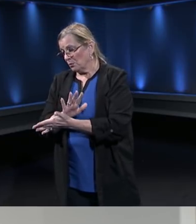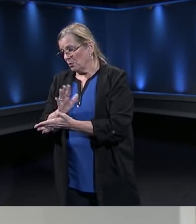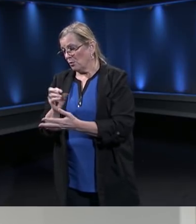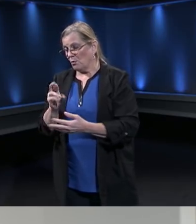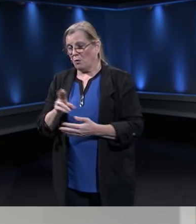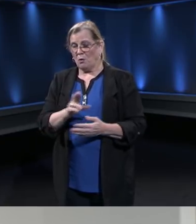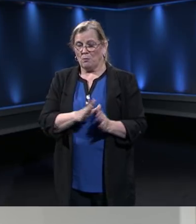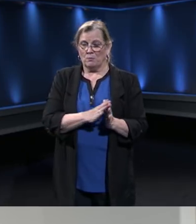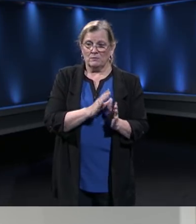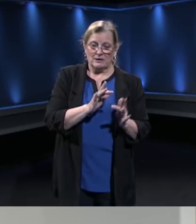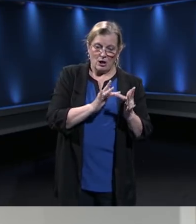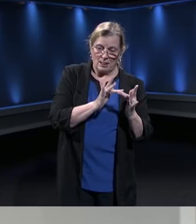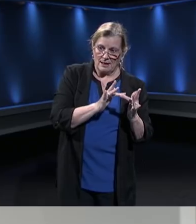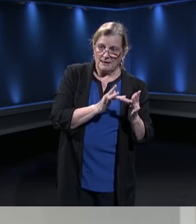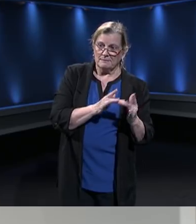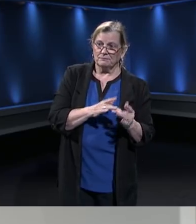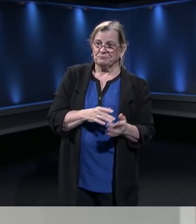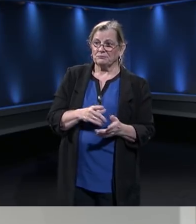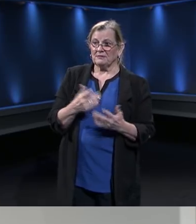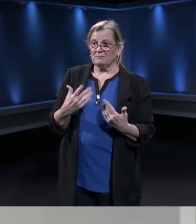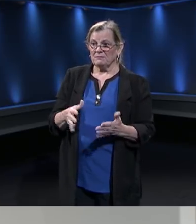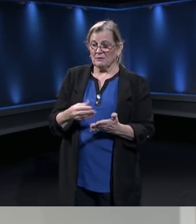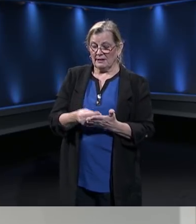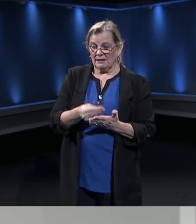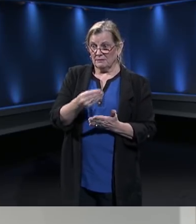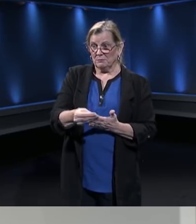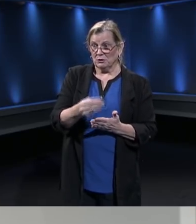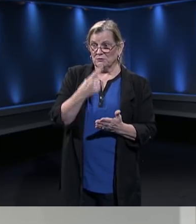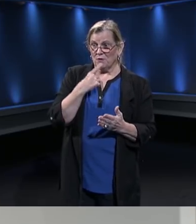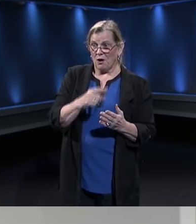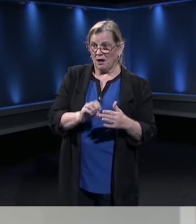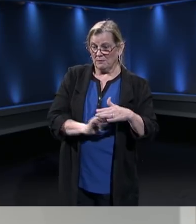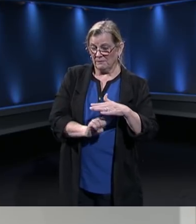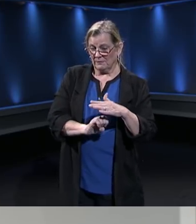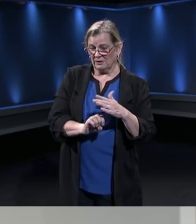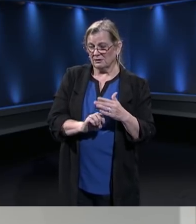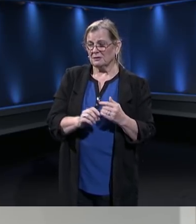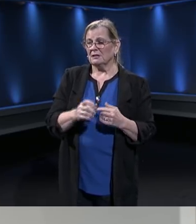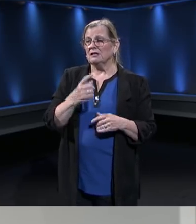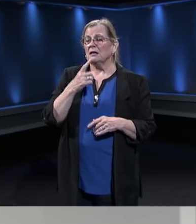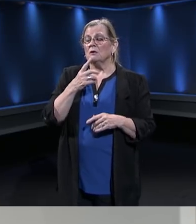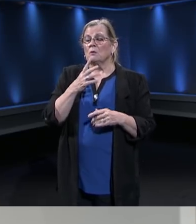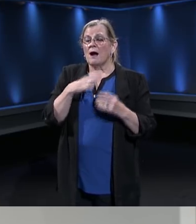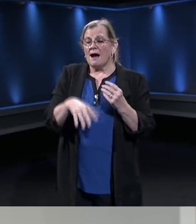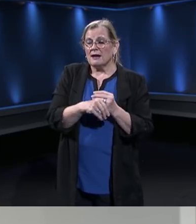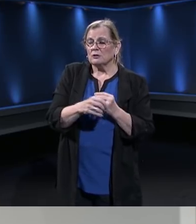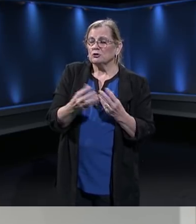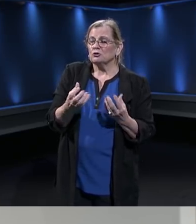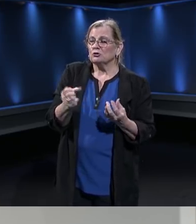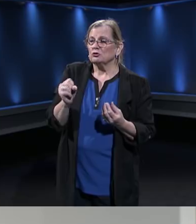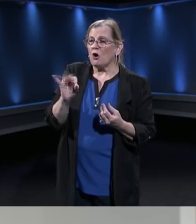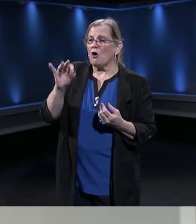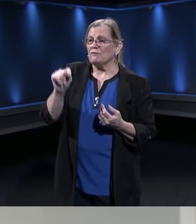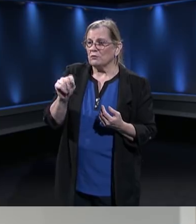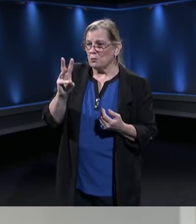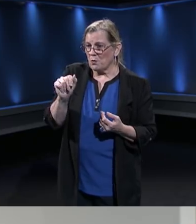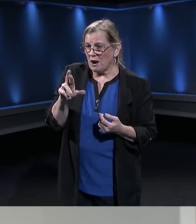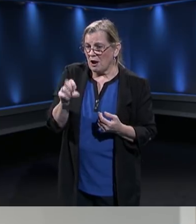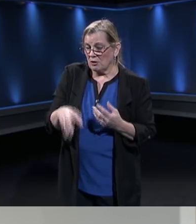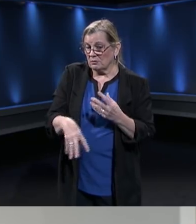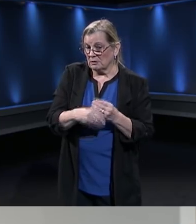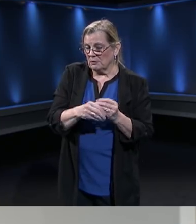the elementary level additional software for both reading and math that's very interactive, very